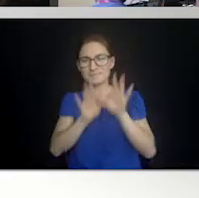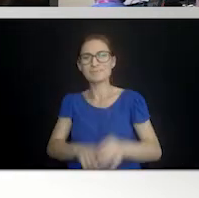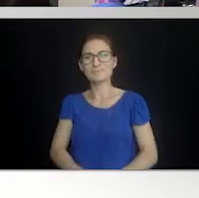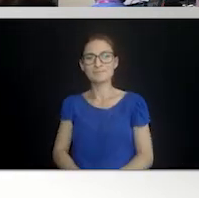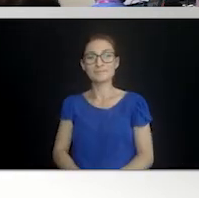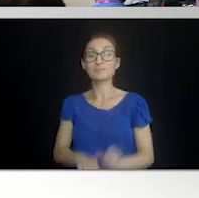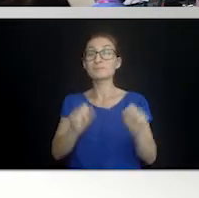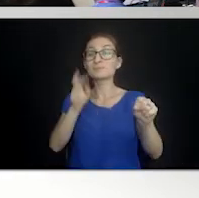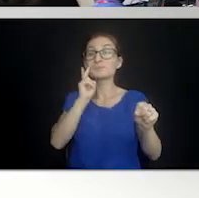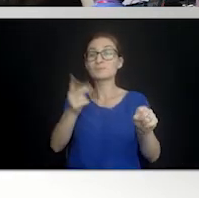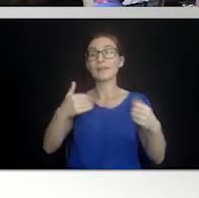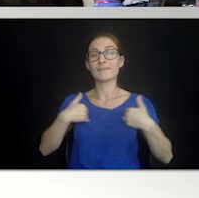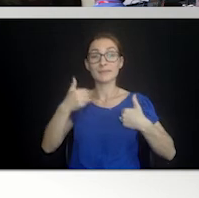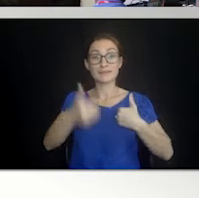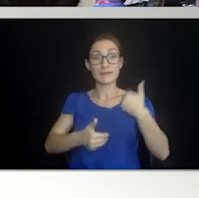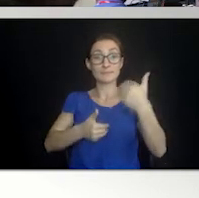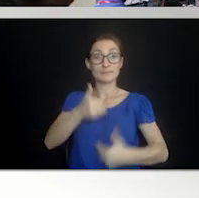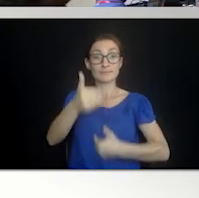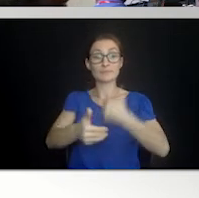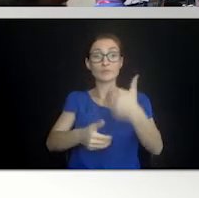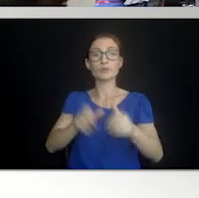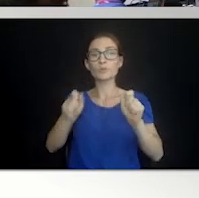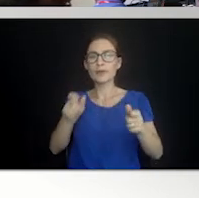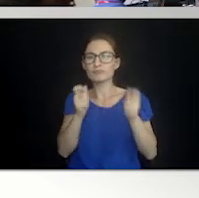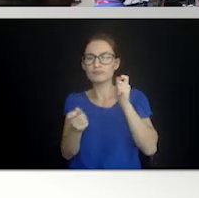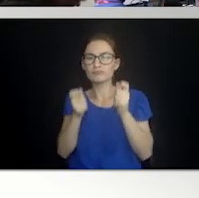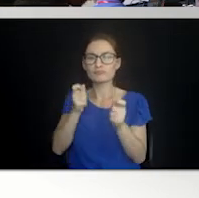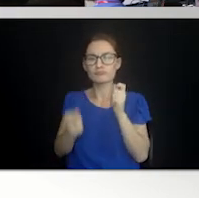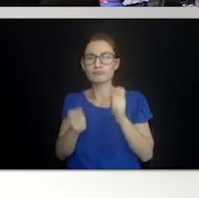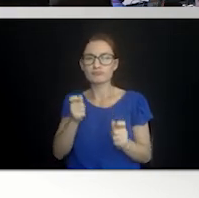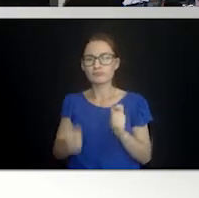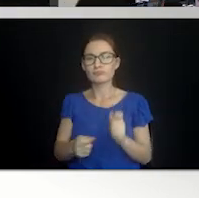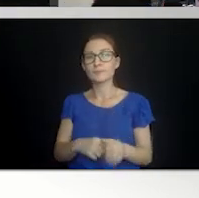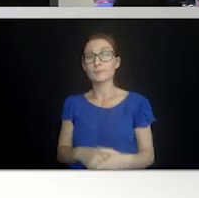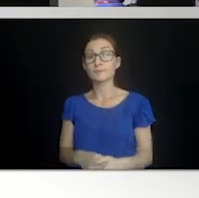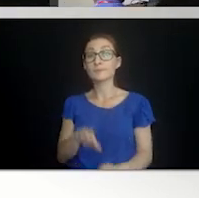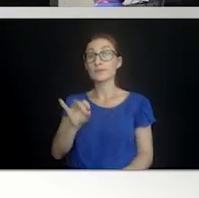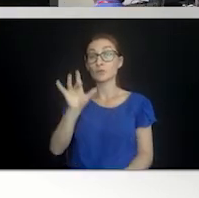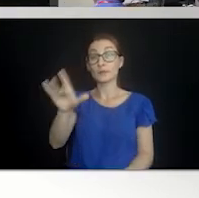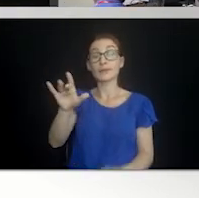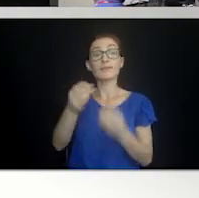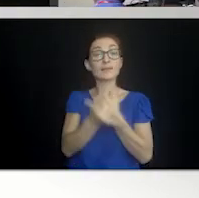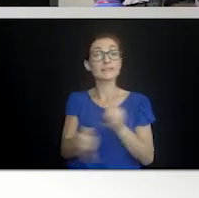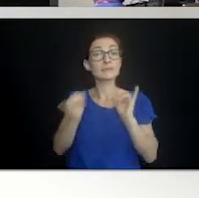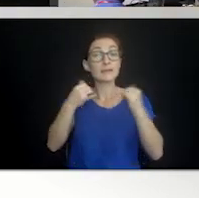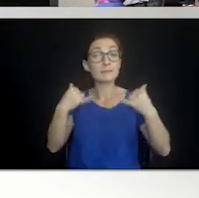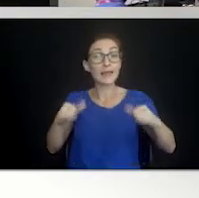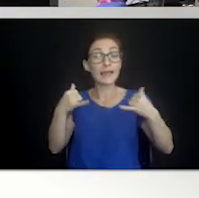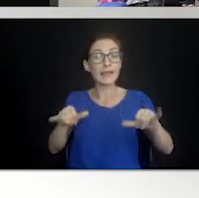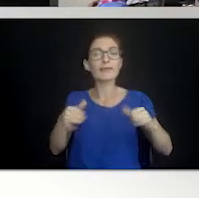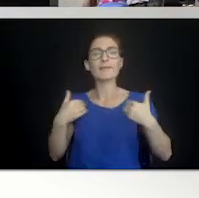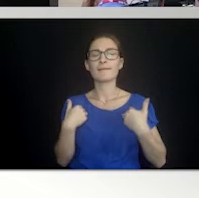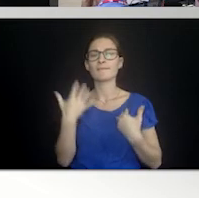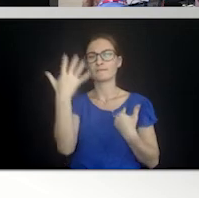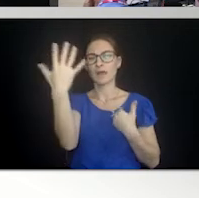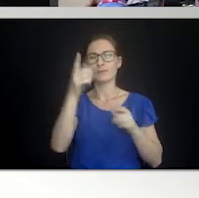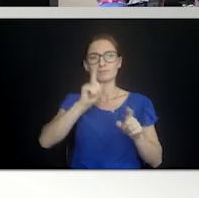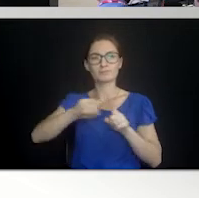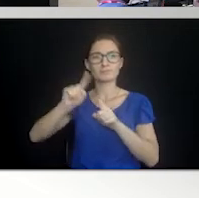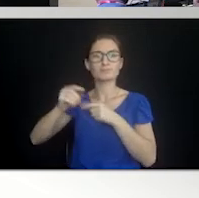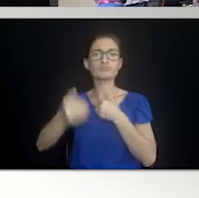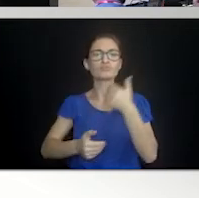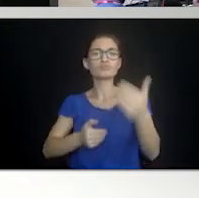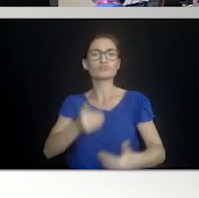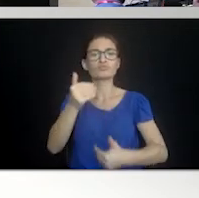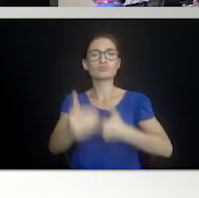days. As you can see here that I've got steps that you can customize. If we click on independent play, I've got 5